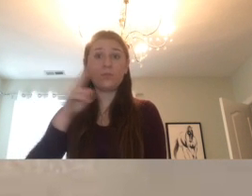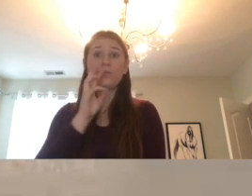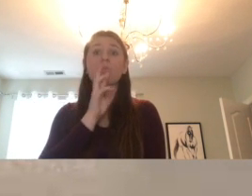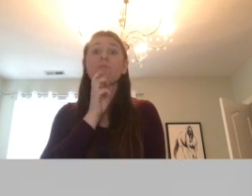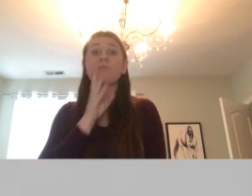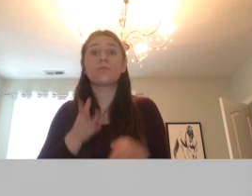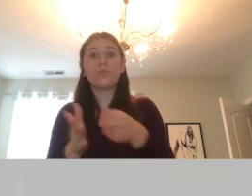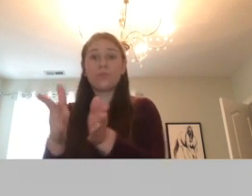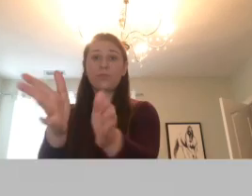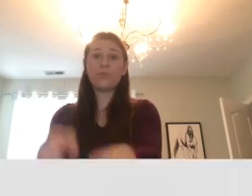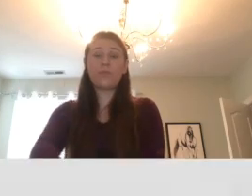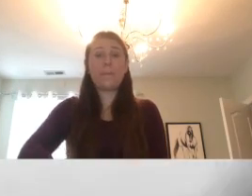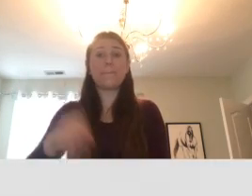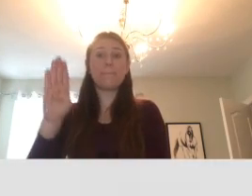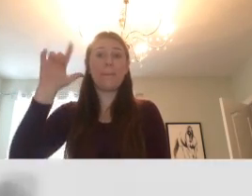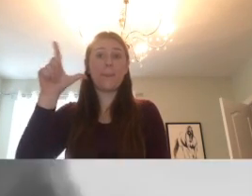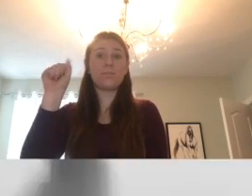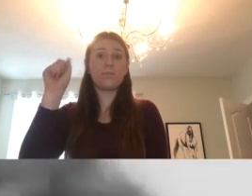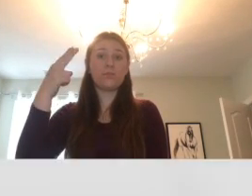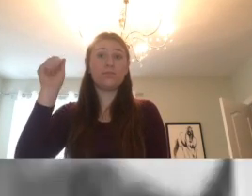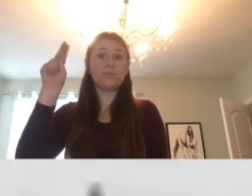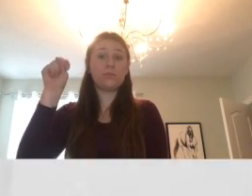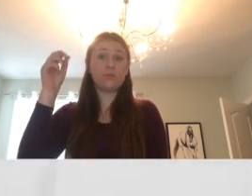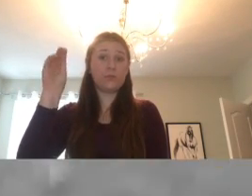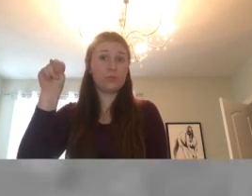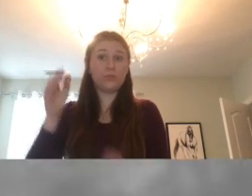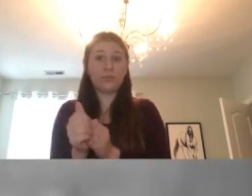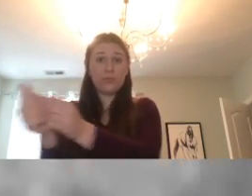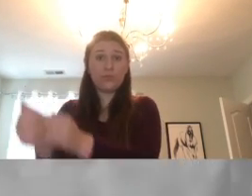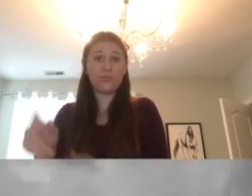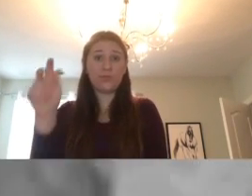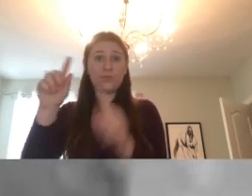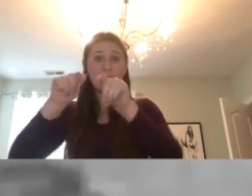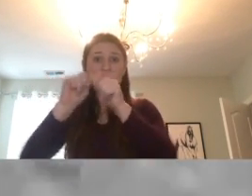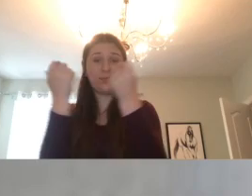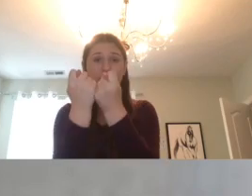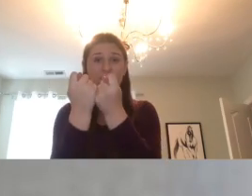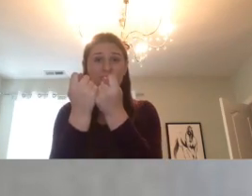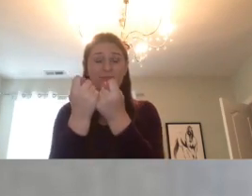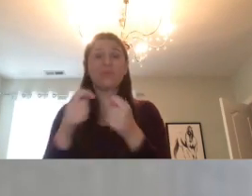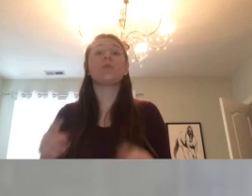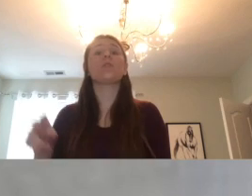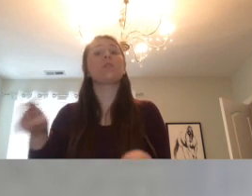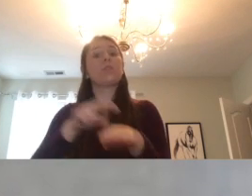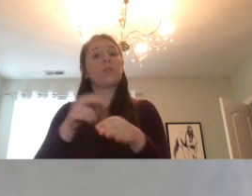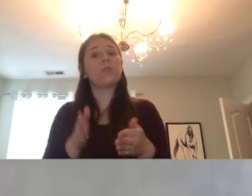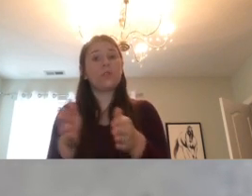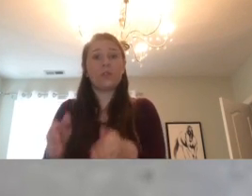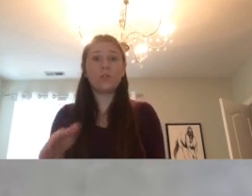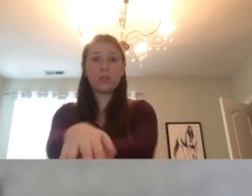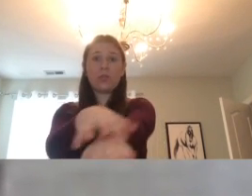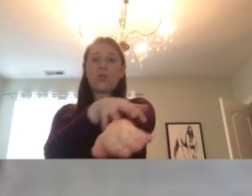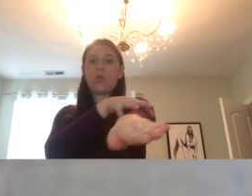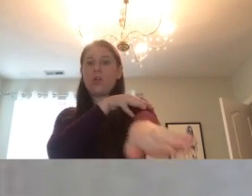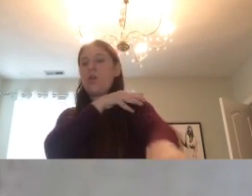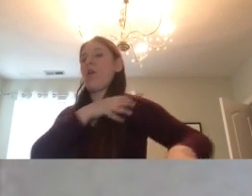the team. Each leg of the race varied from 20 to 50 miles between each handoff point. The only stops were made to warm the